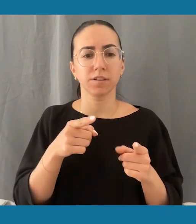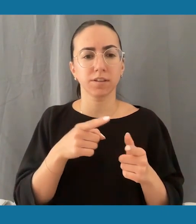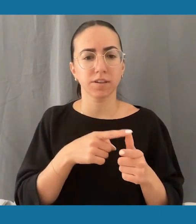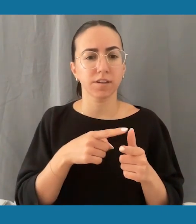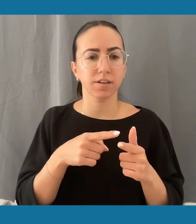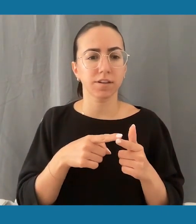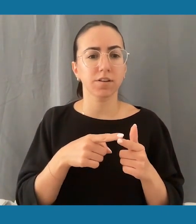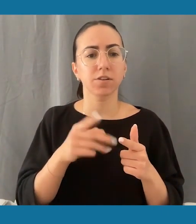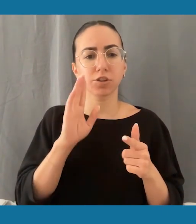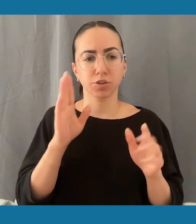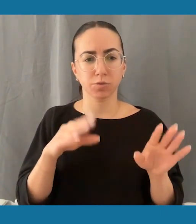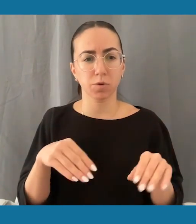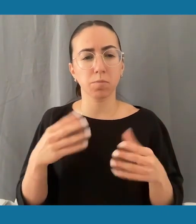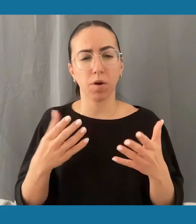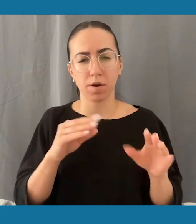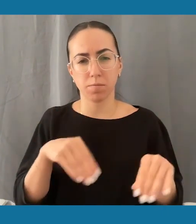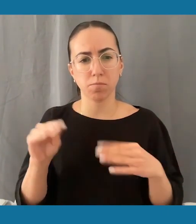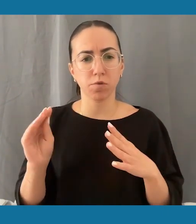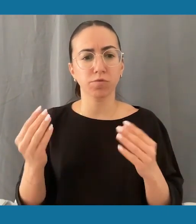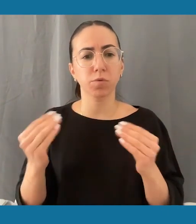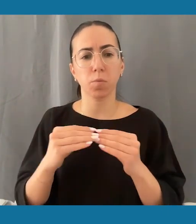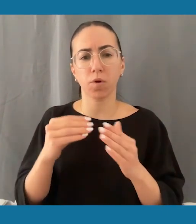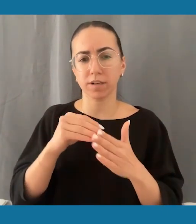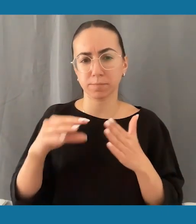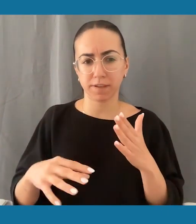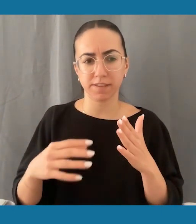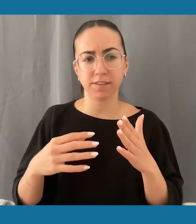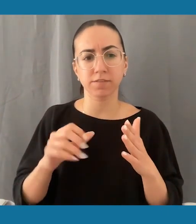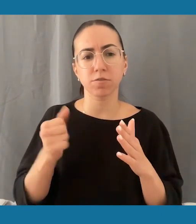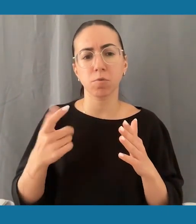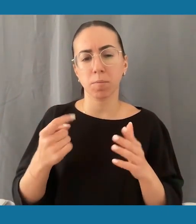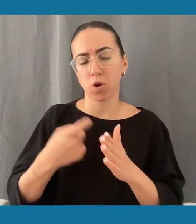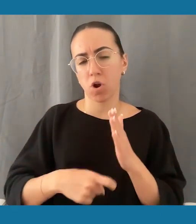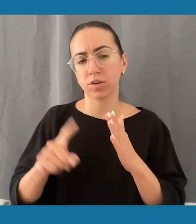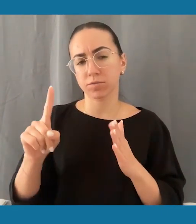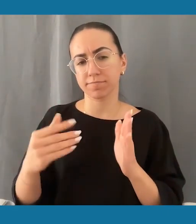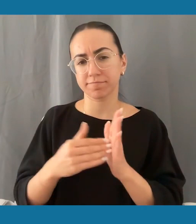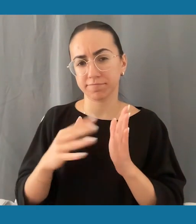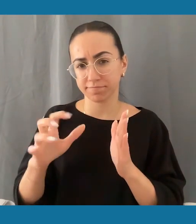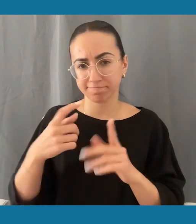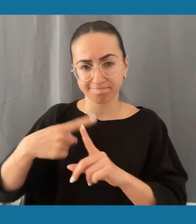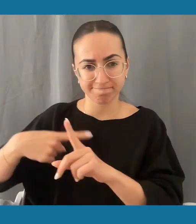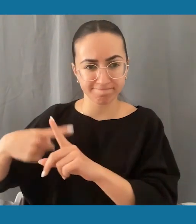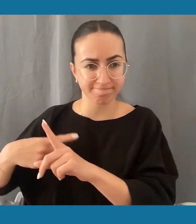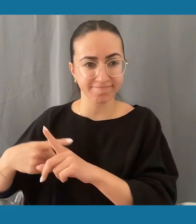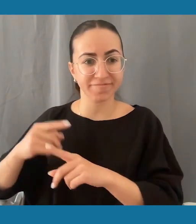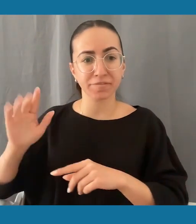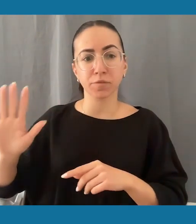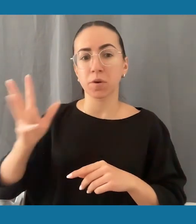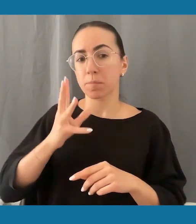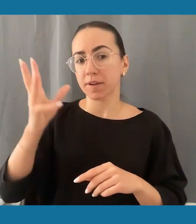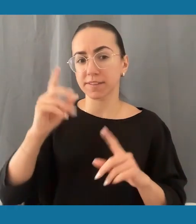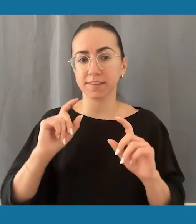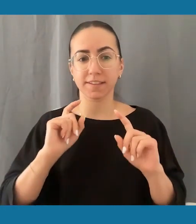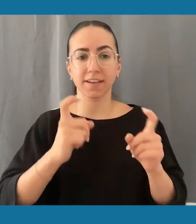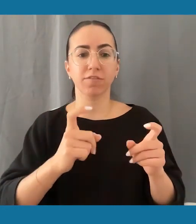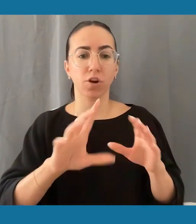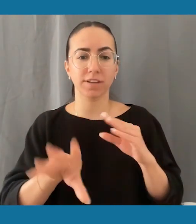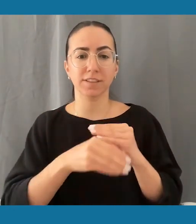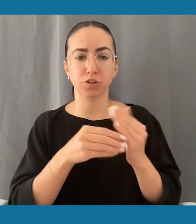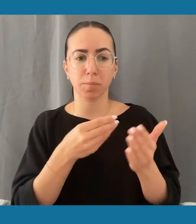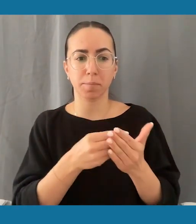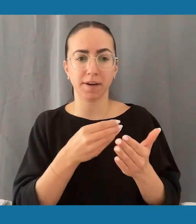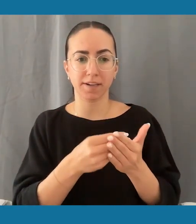costs $1,500 a month. So if her parents give her the additional money needed to move into the more expensive apartment, it would